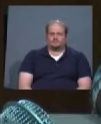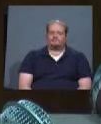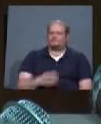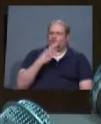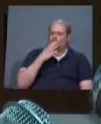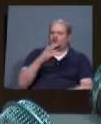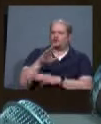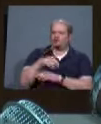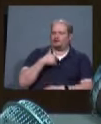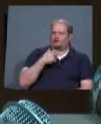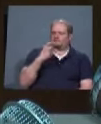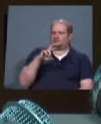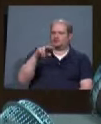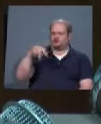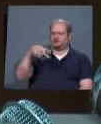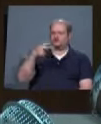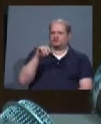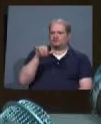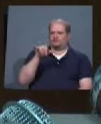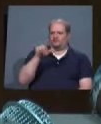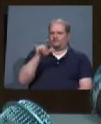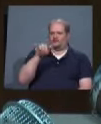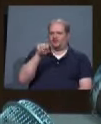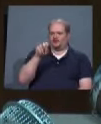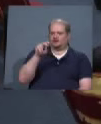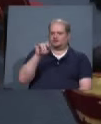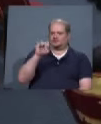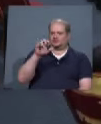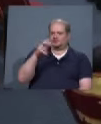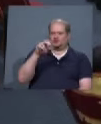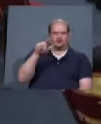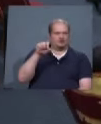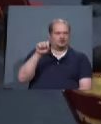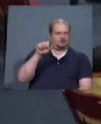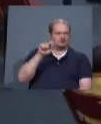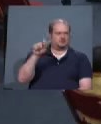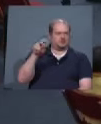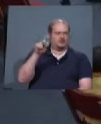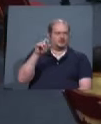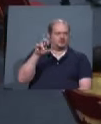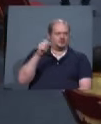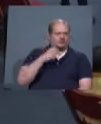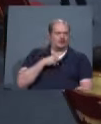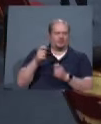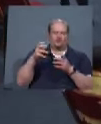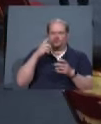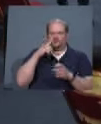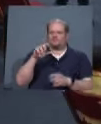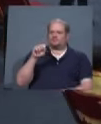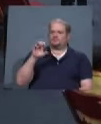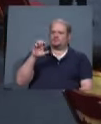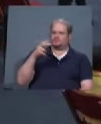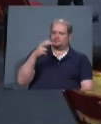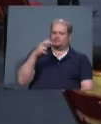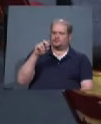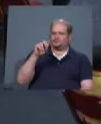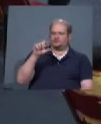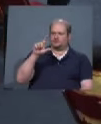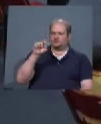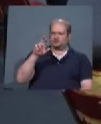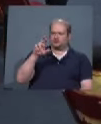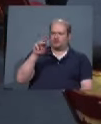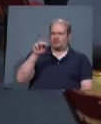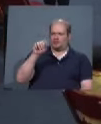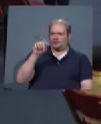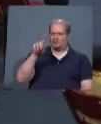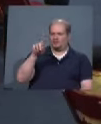Good afternoon. I'm Dr. Phyllis Nichols Anderson. Okay. And I am the Executive Director of Scholar Maid Educational Services. Scholar Maid? Yes,